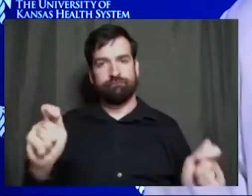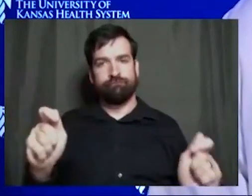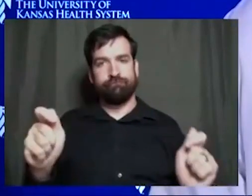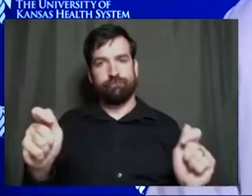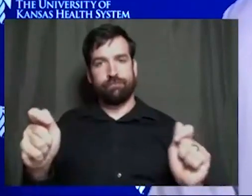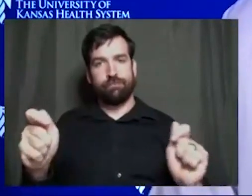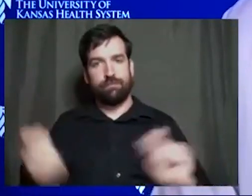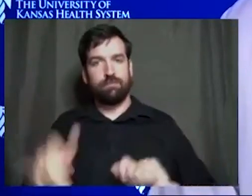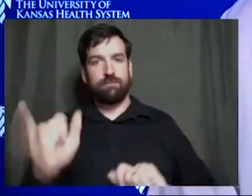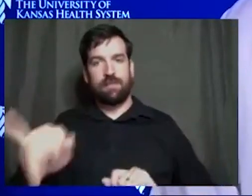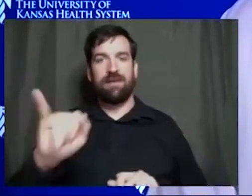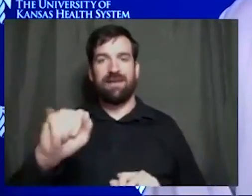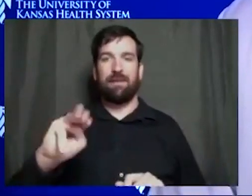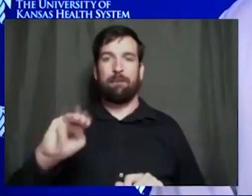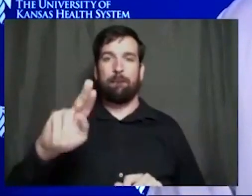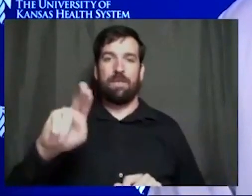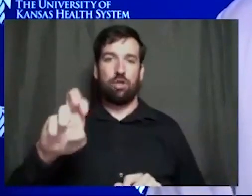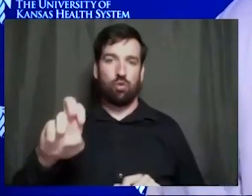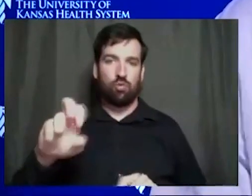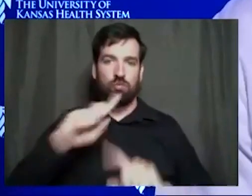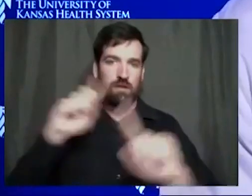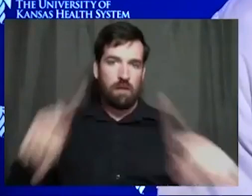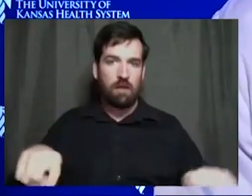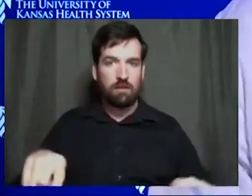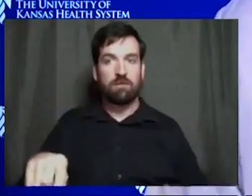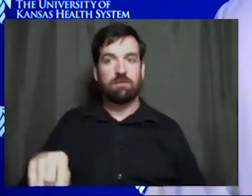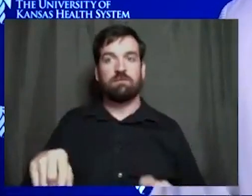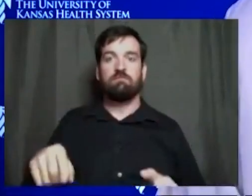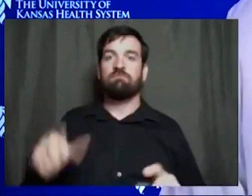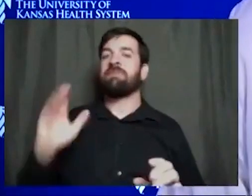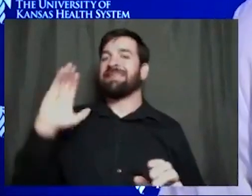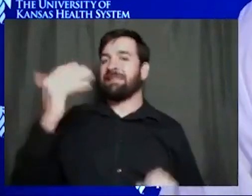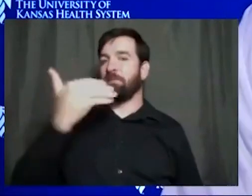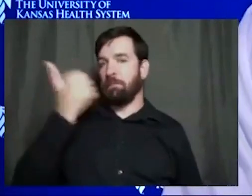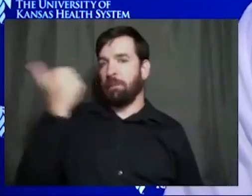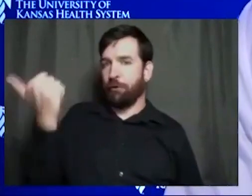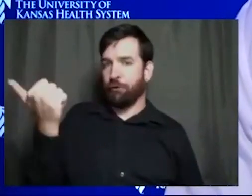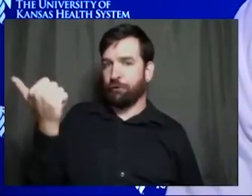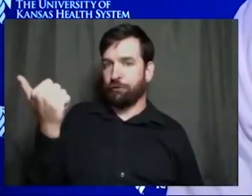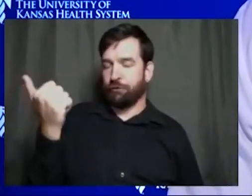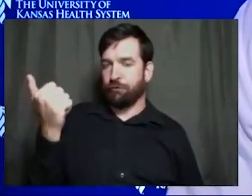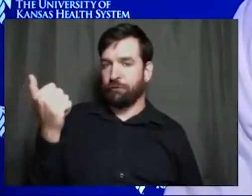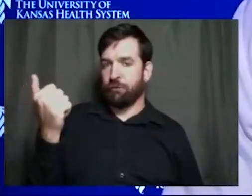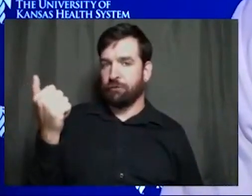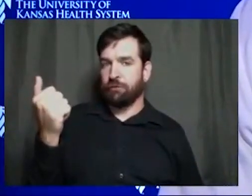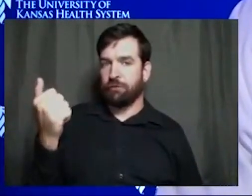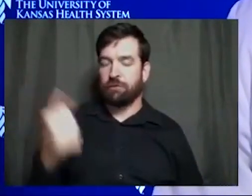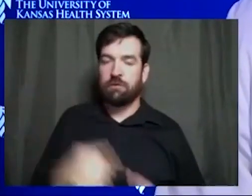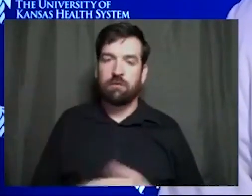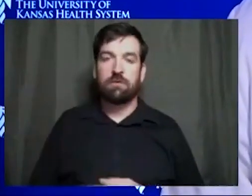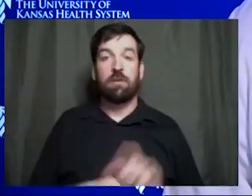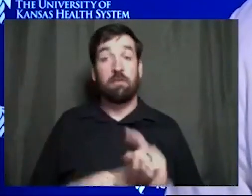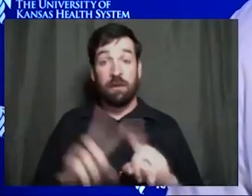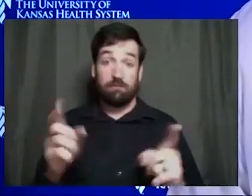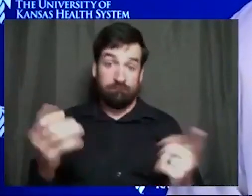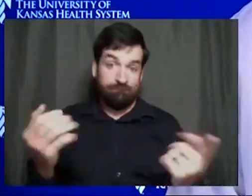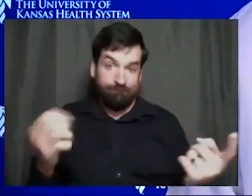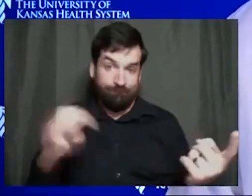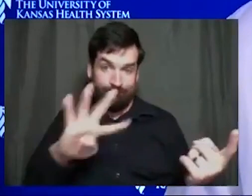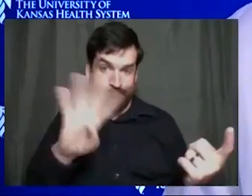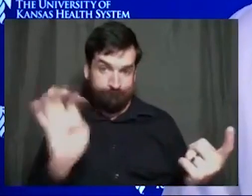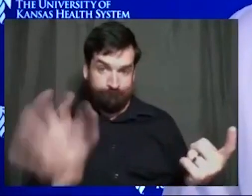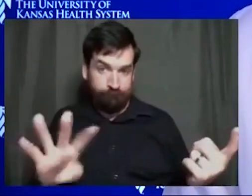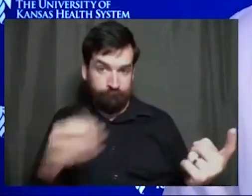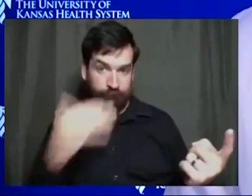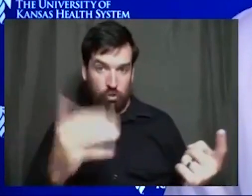response due to the vaccine seems to be a little bit better than with natural infection alone. But that is a very good question. That